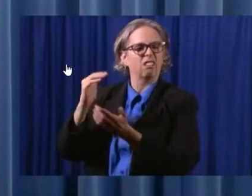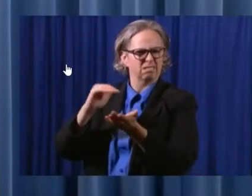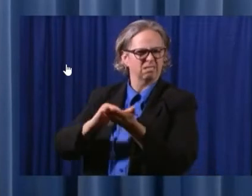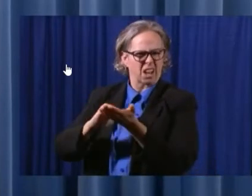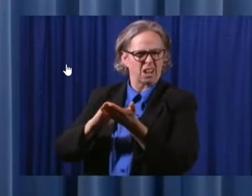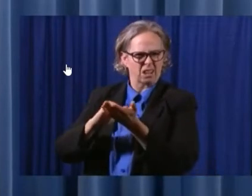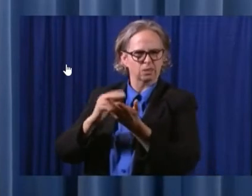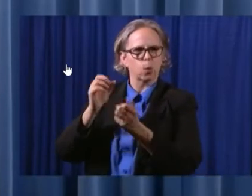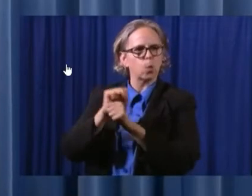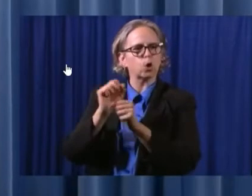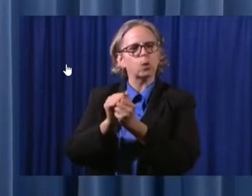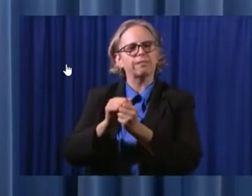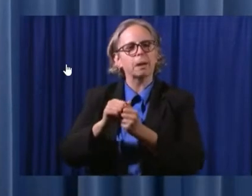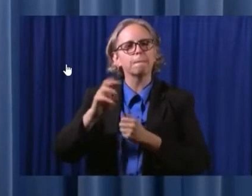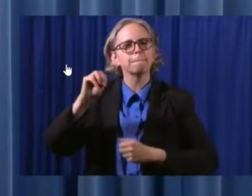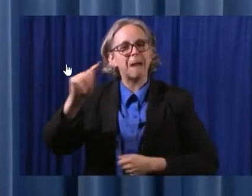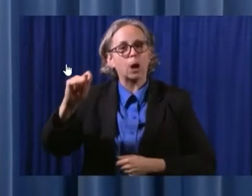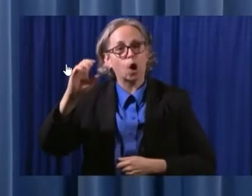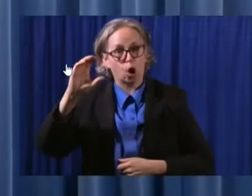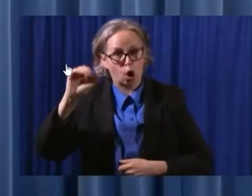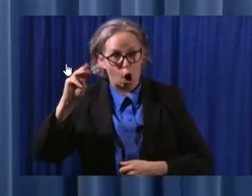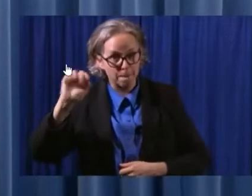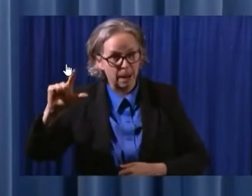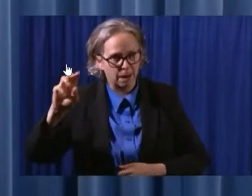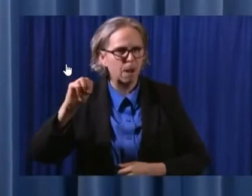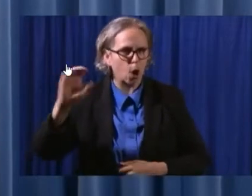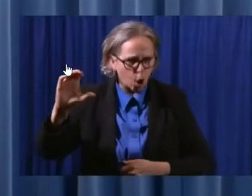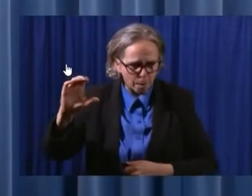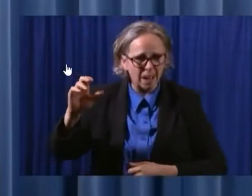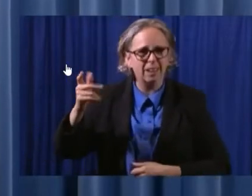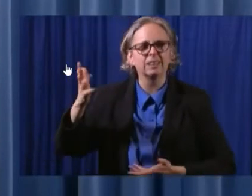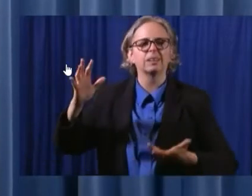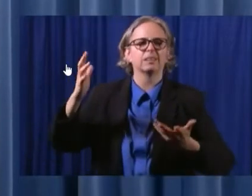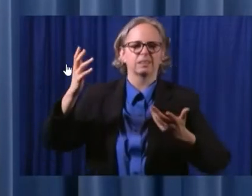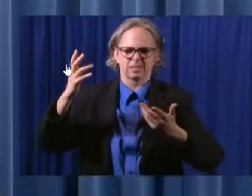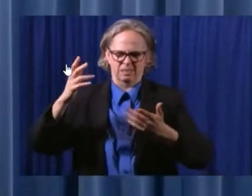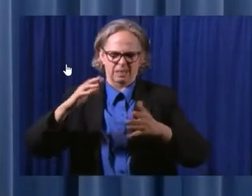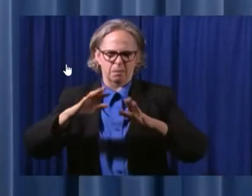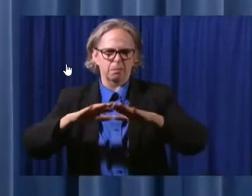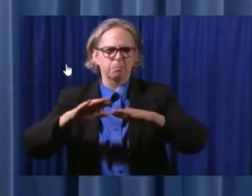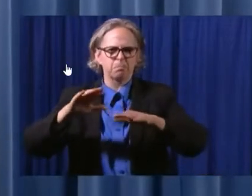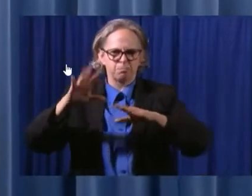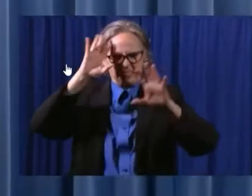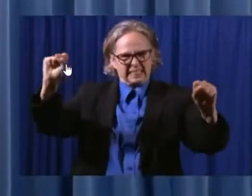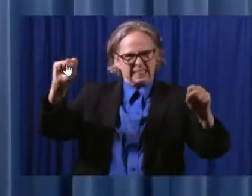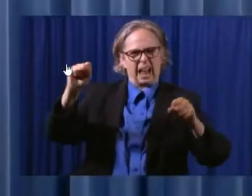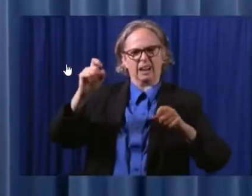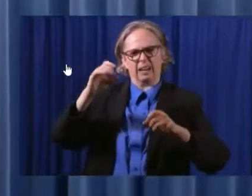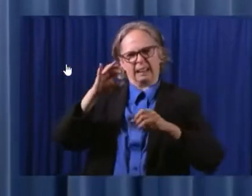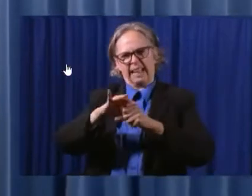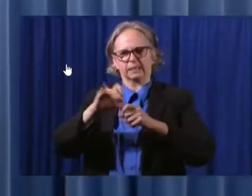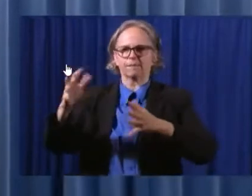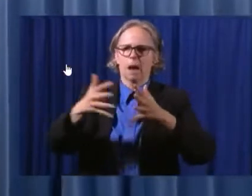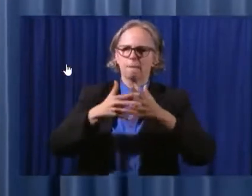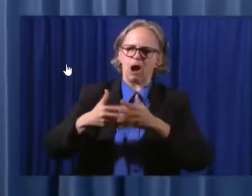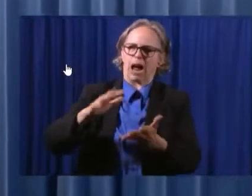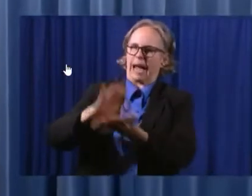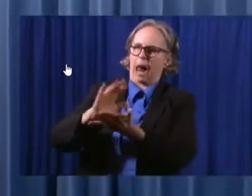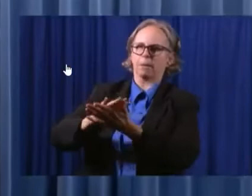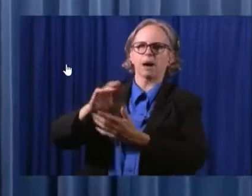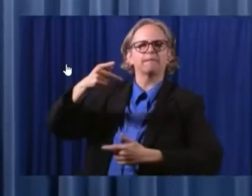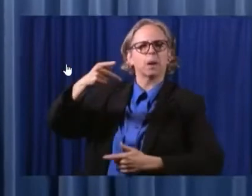Carmel. He's the president-elect of the American Academy of Pediatrics Ohio chapter. Doctor, thank you very, very much